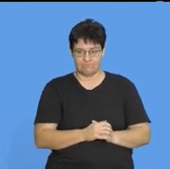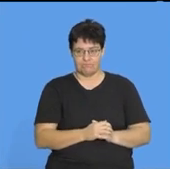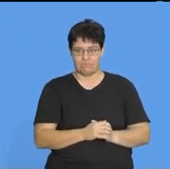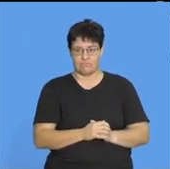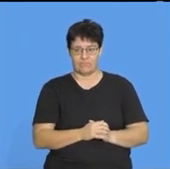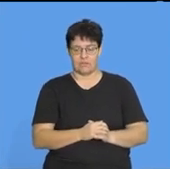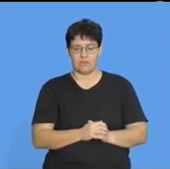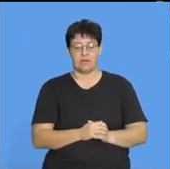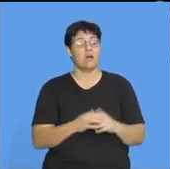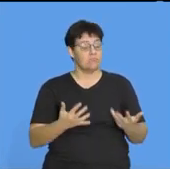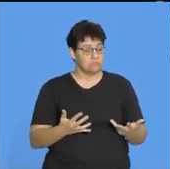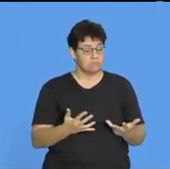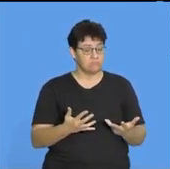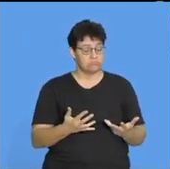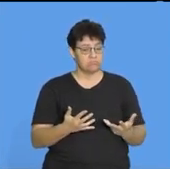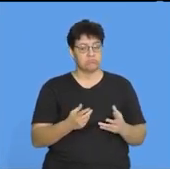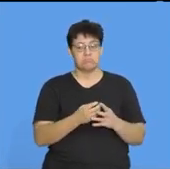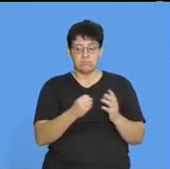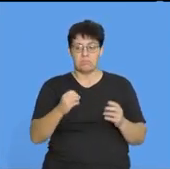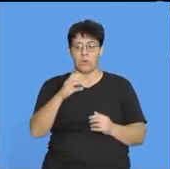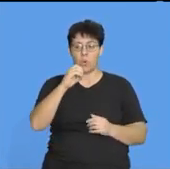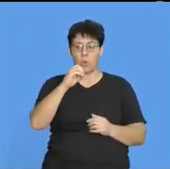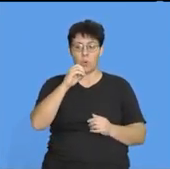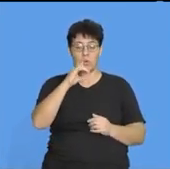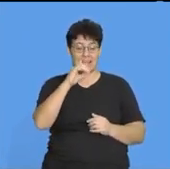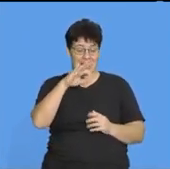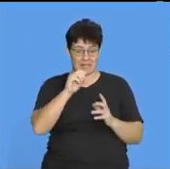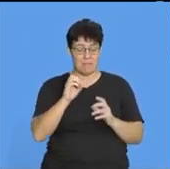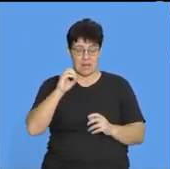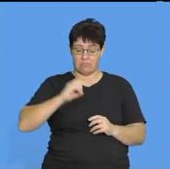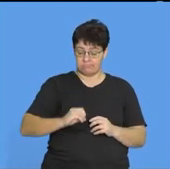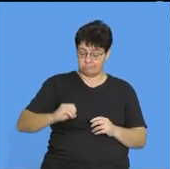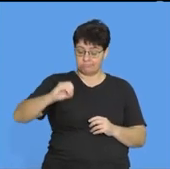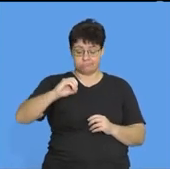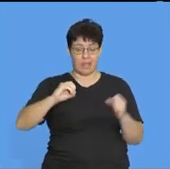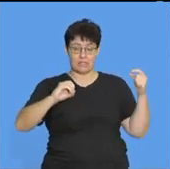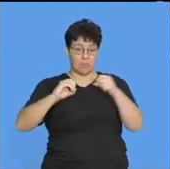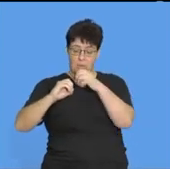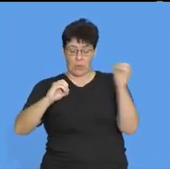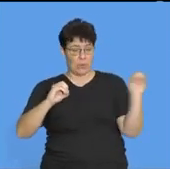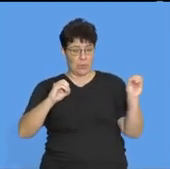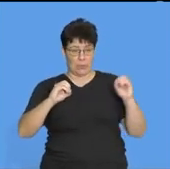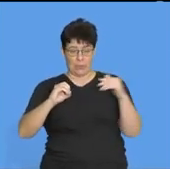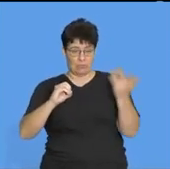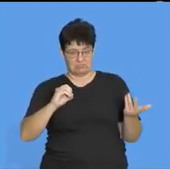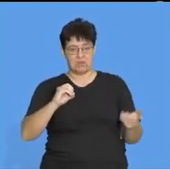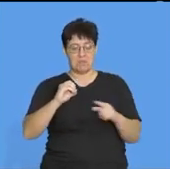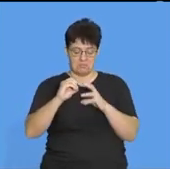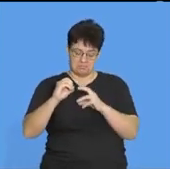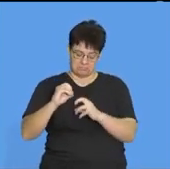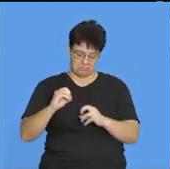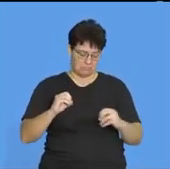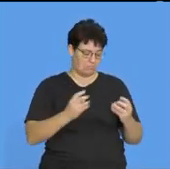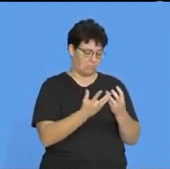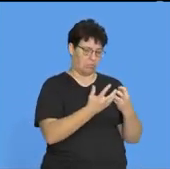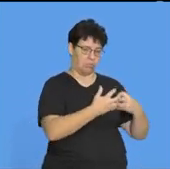If the released secondary oocyte is not fertilized, then we'll see that the corpus luteum degenerates. So in this